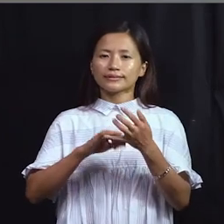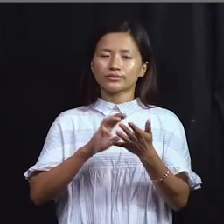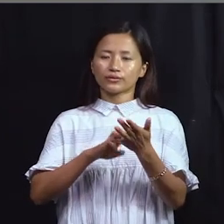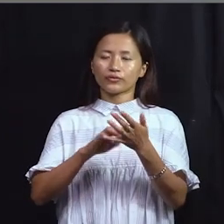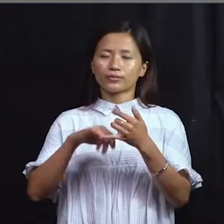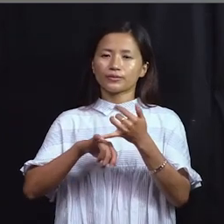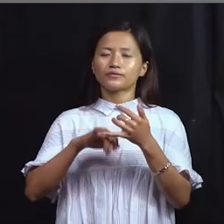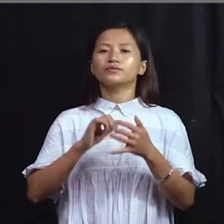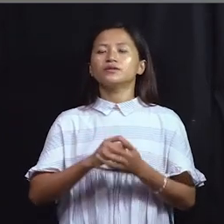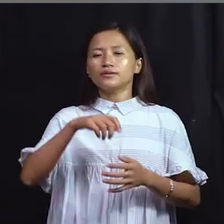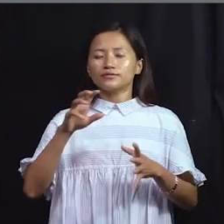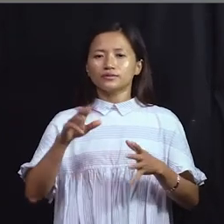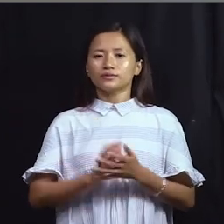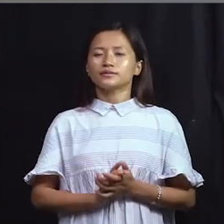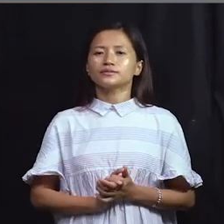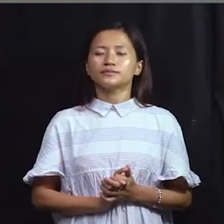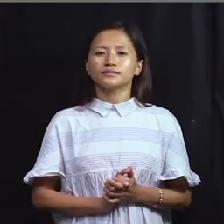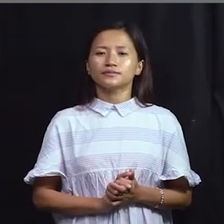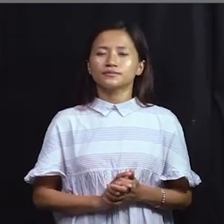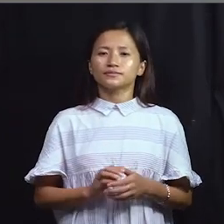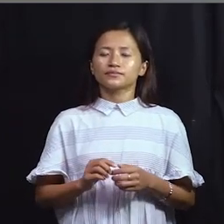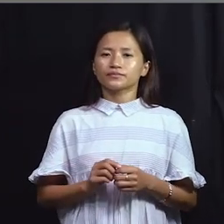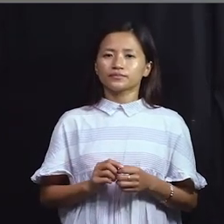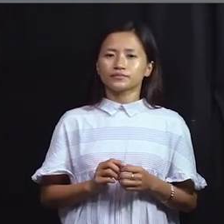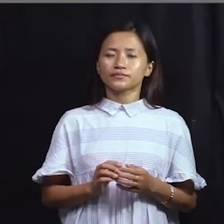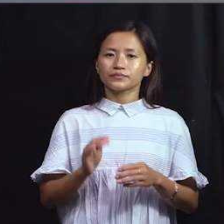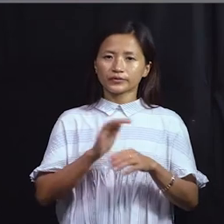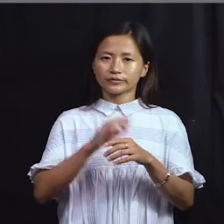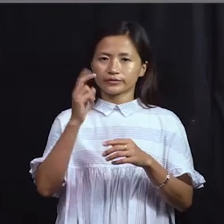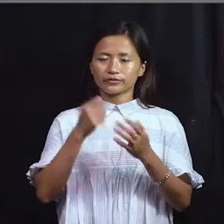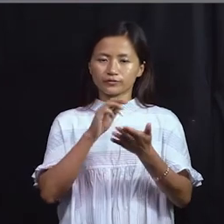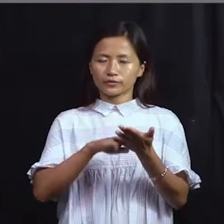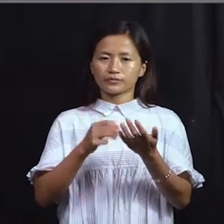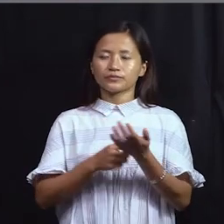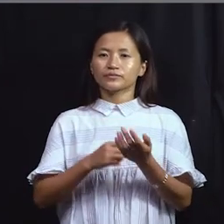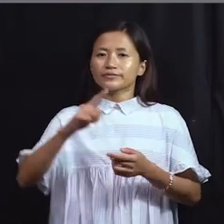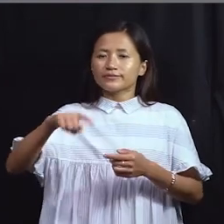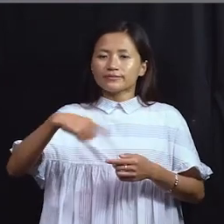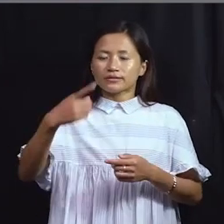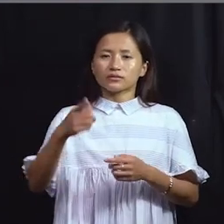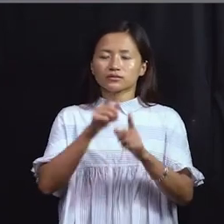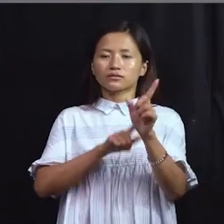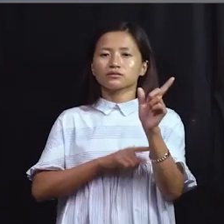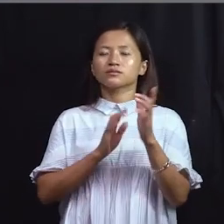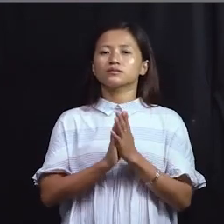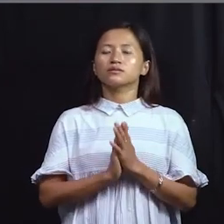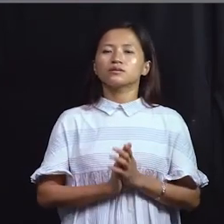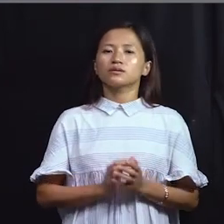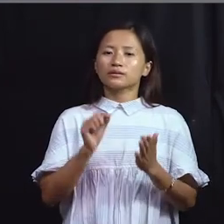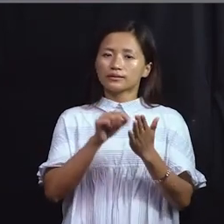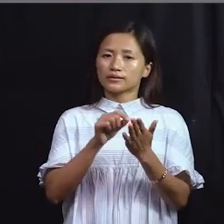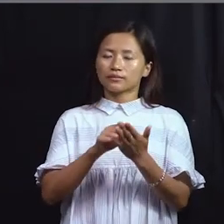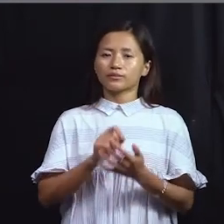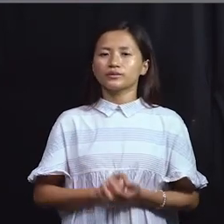India, fiscal year starts on 1st April and ends on 31st March in the next year. All right, getting the point or